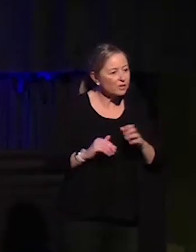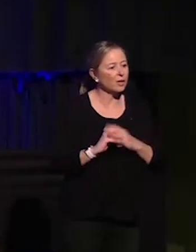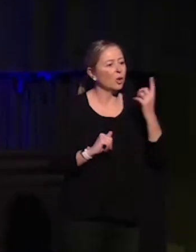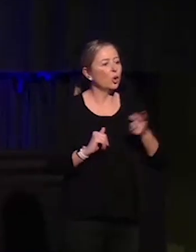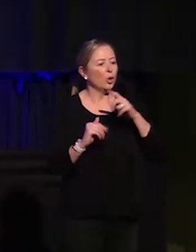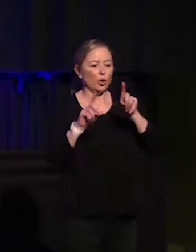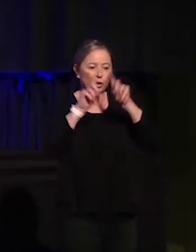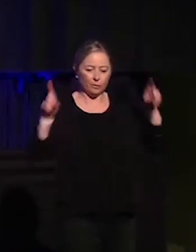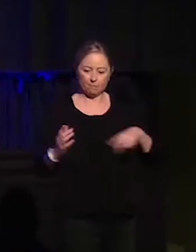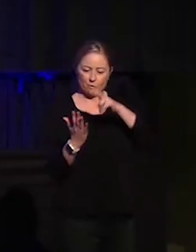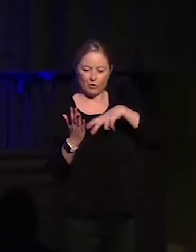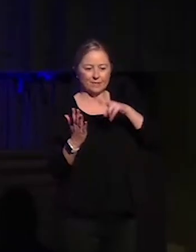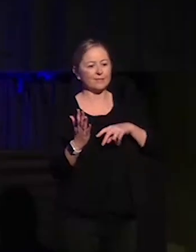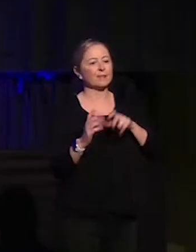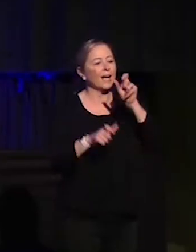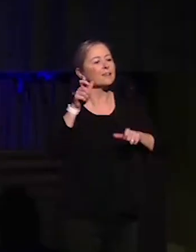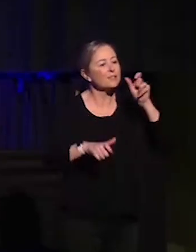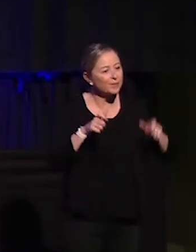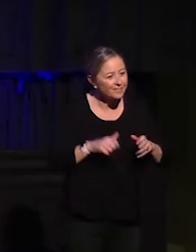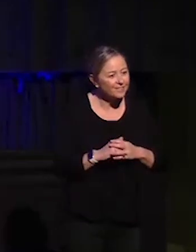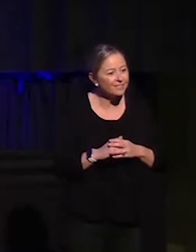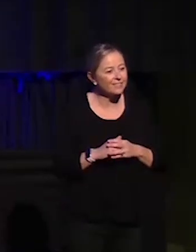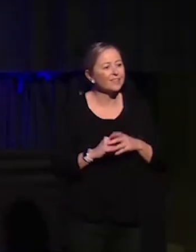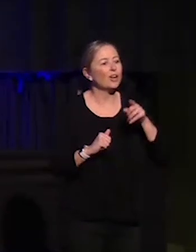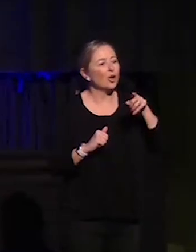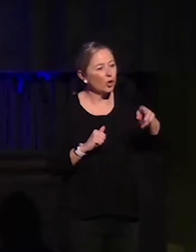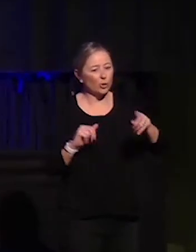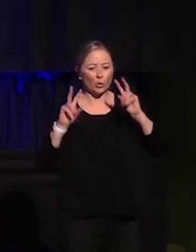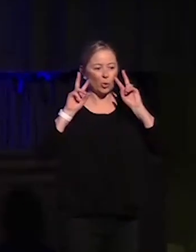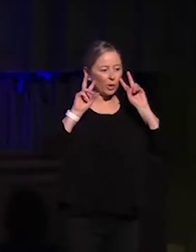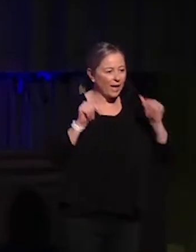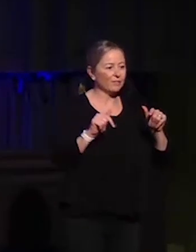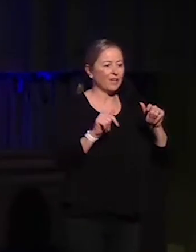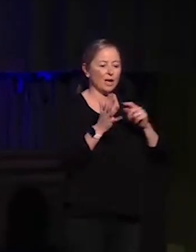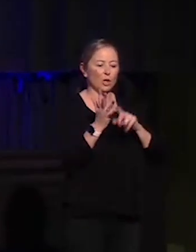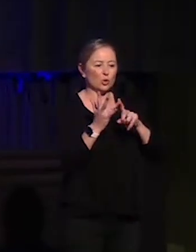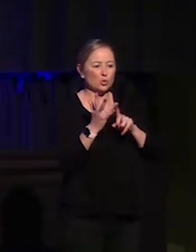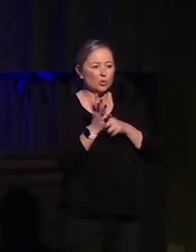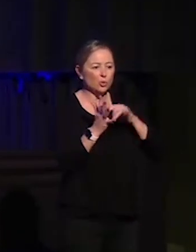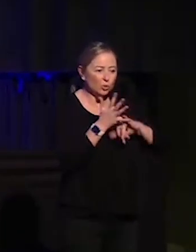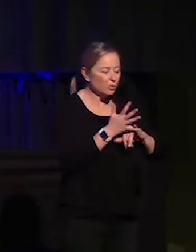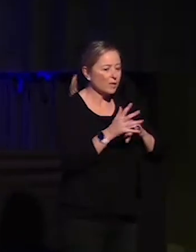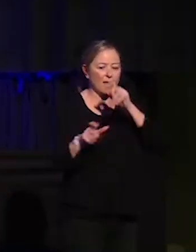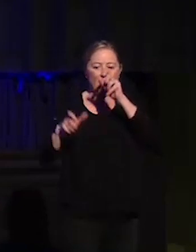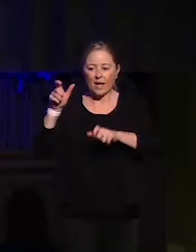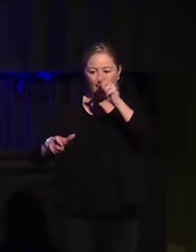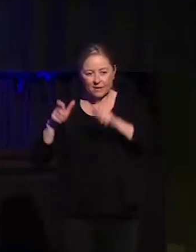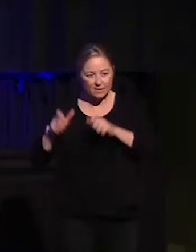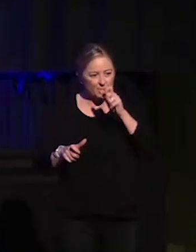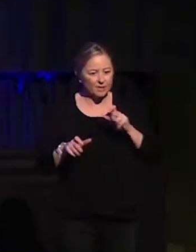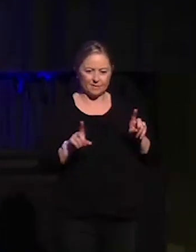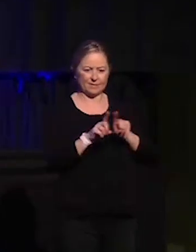use screen readers are customers. By treating the tools and the people the same, you're assuming that there's limited or no value in